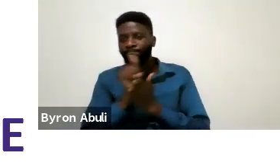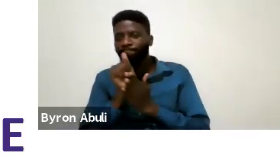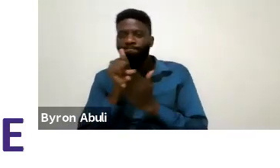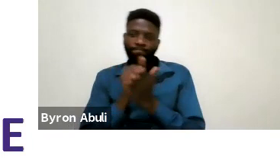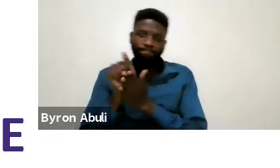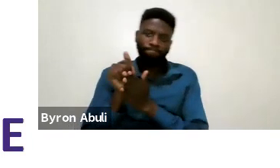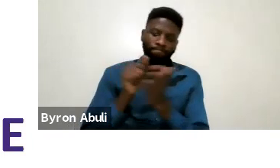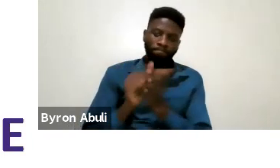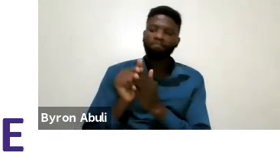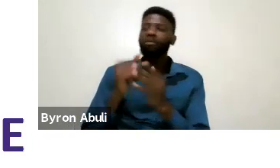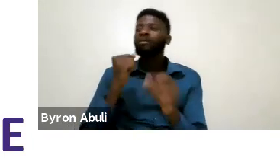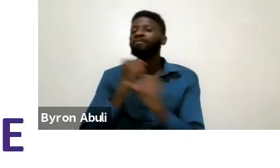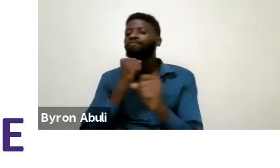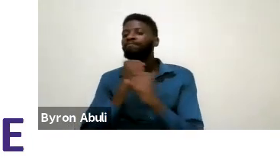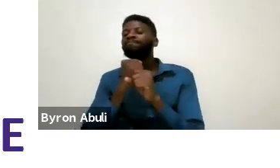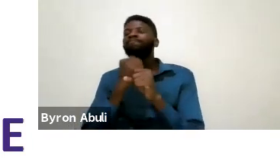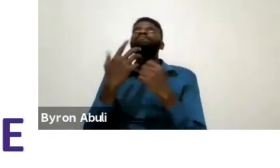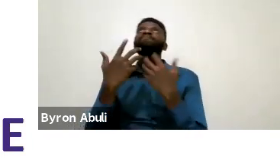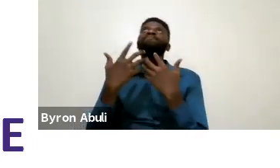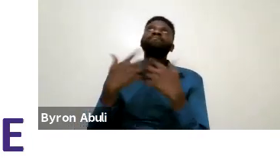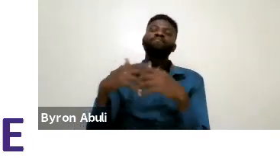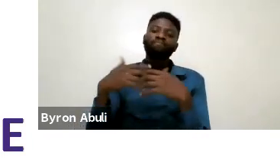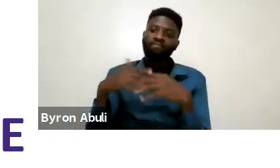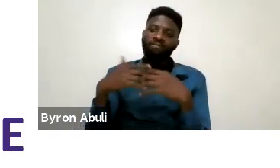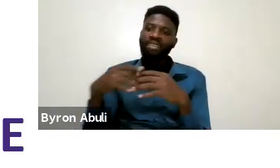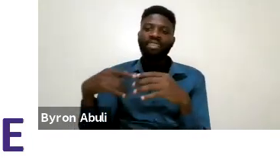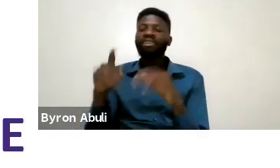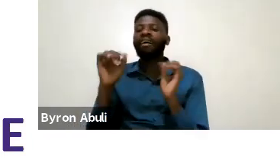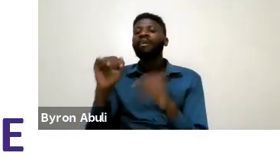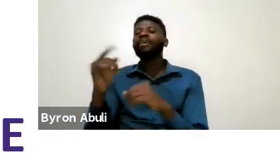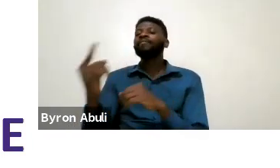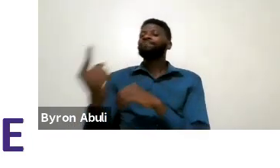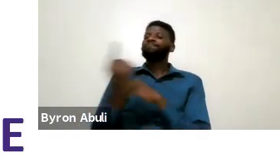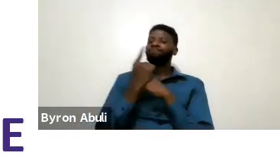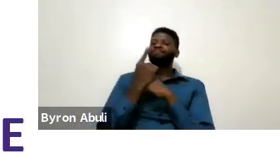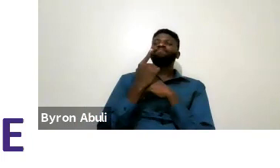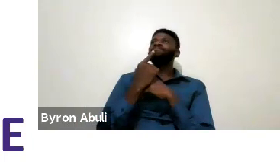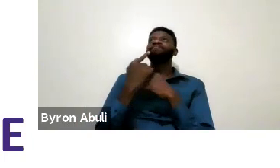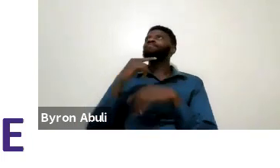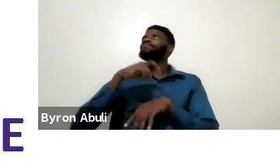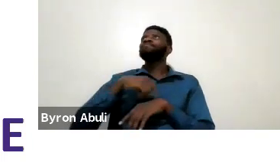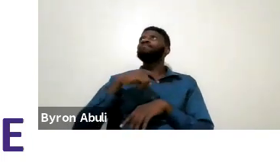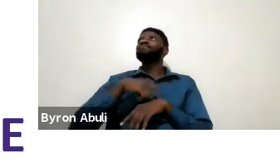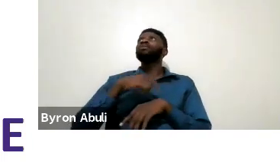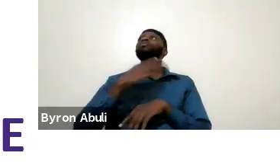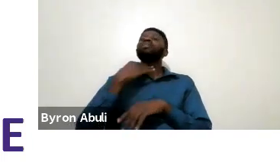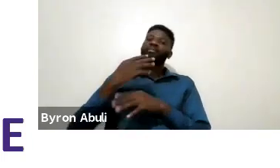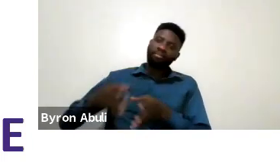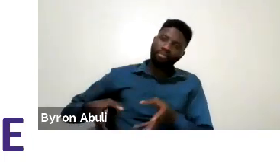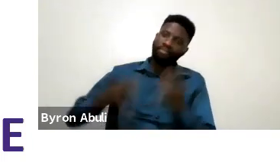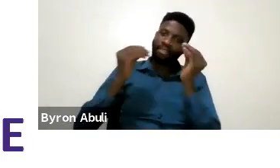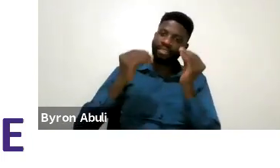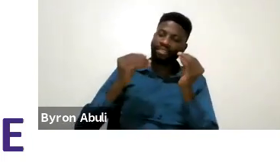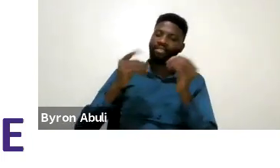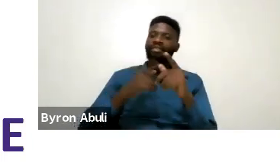operating the printing presses, you know, they could just come when you are about to clock out, they tell you, you